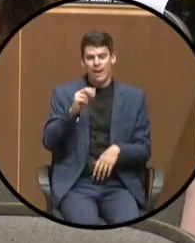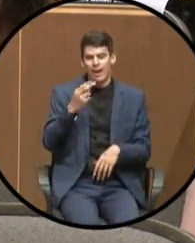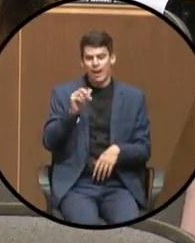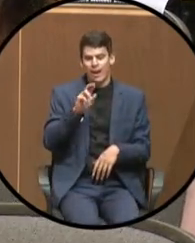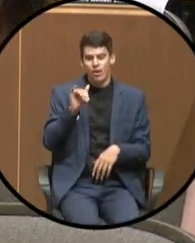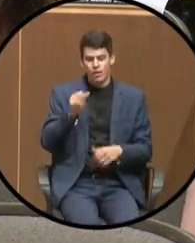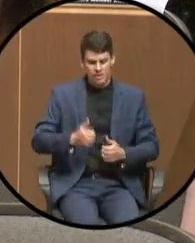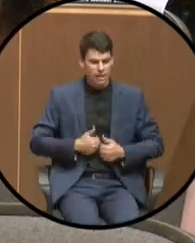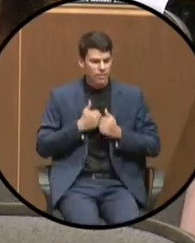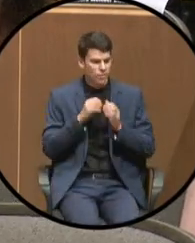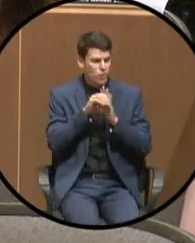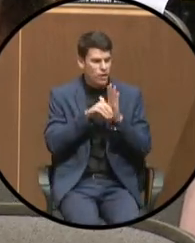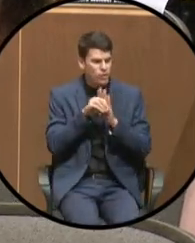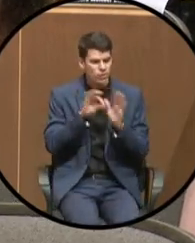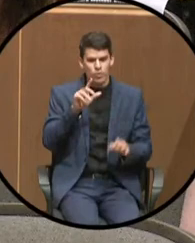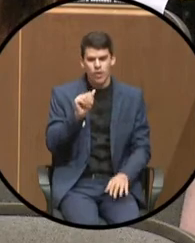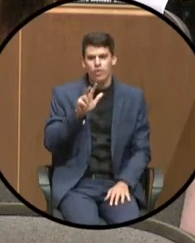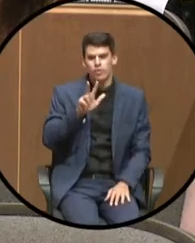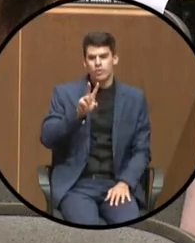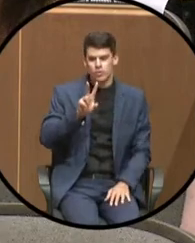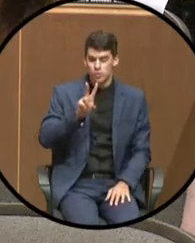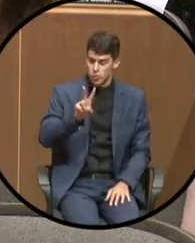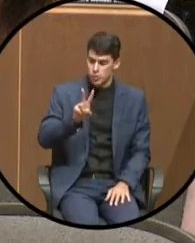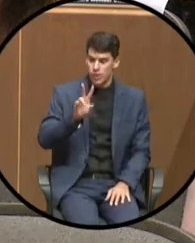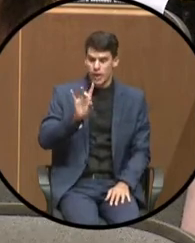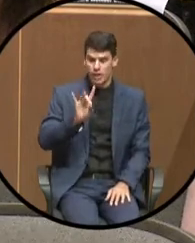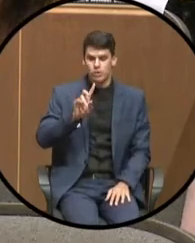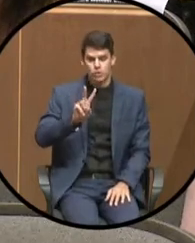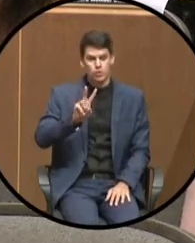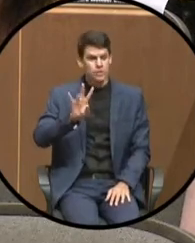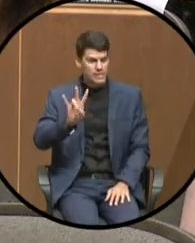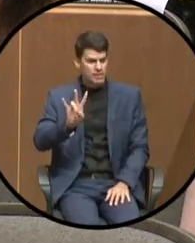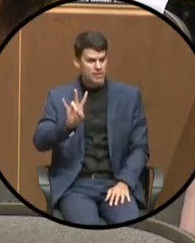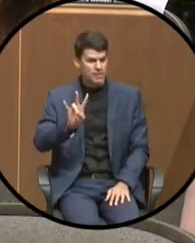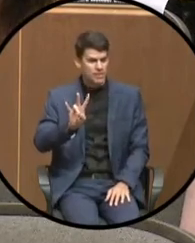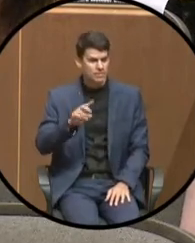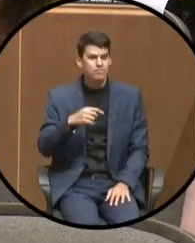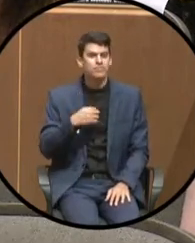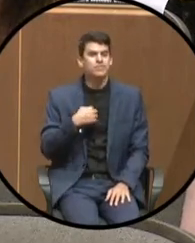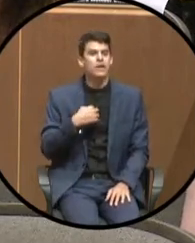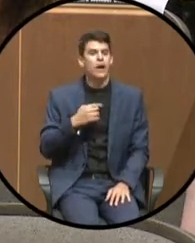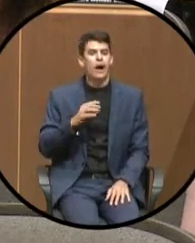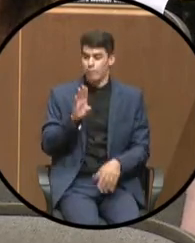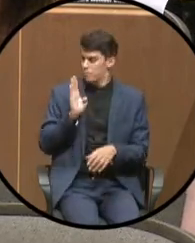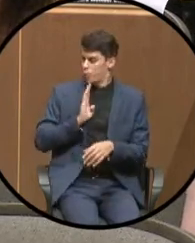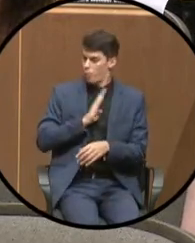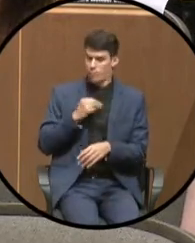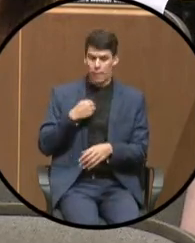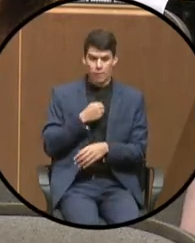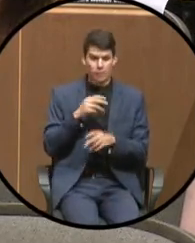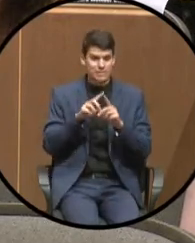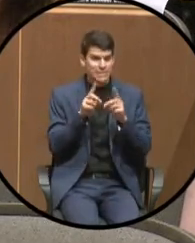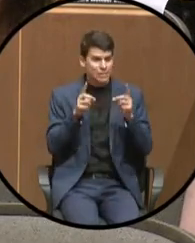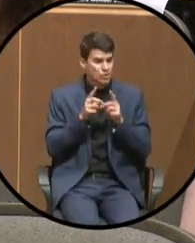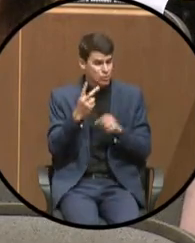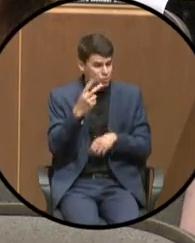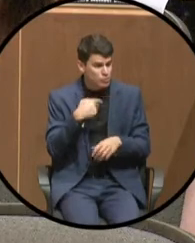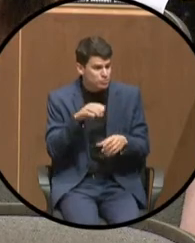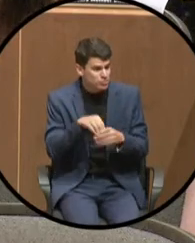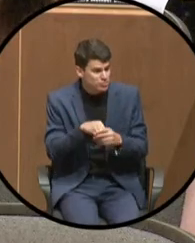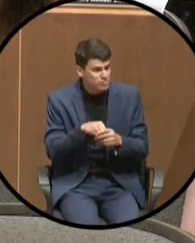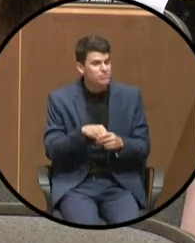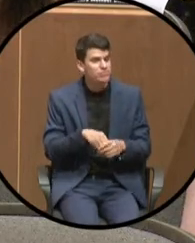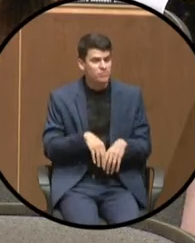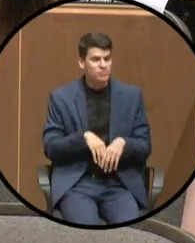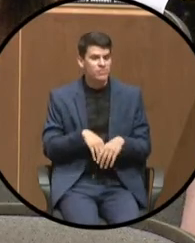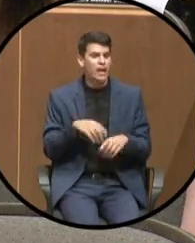live in Orlando, Florida, 32837. I am in Board Member 2's district. I am a product